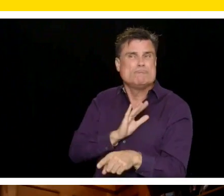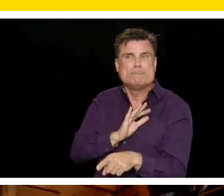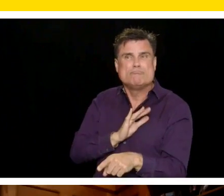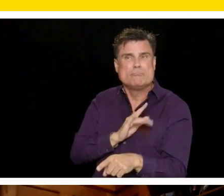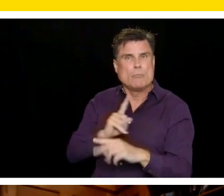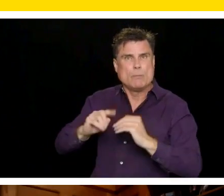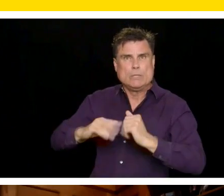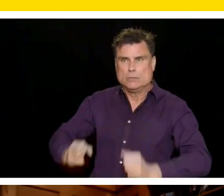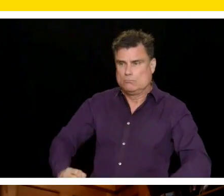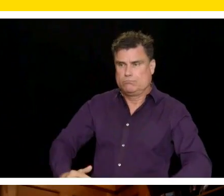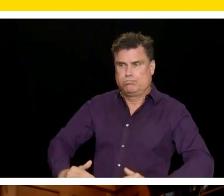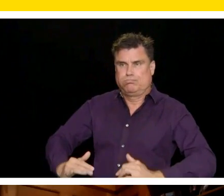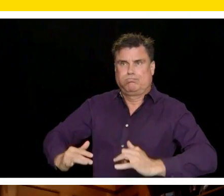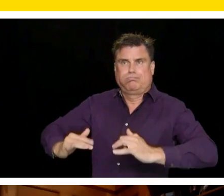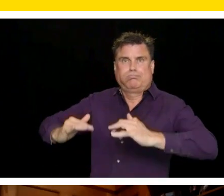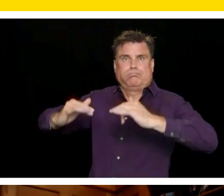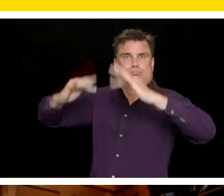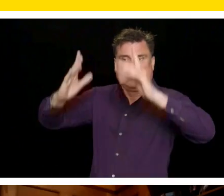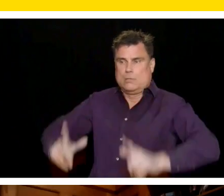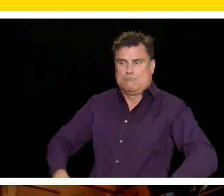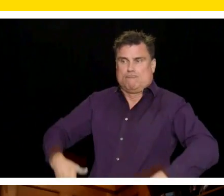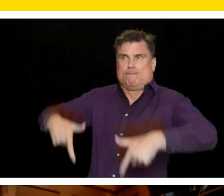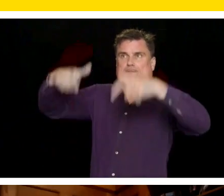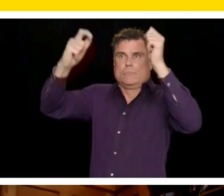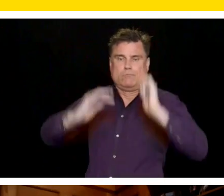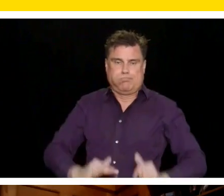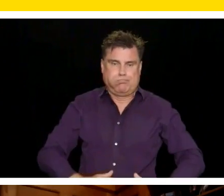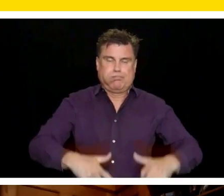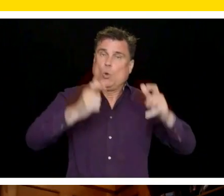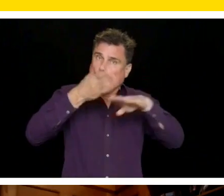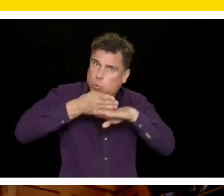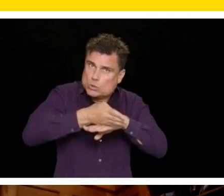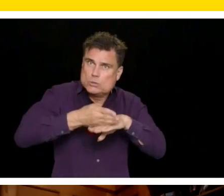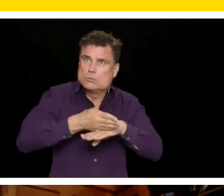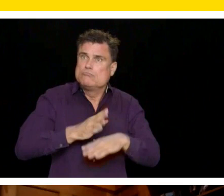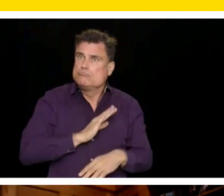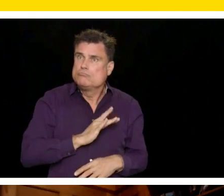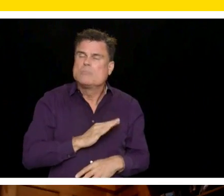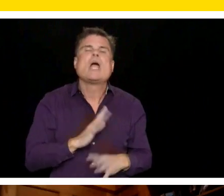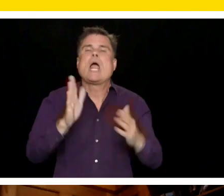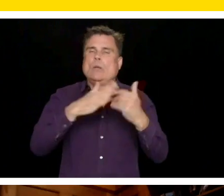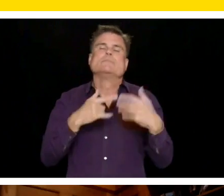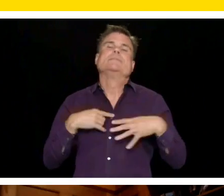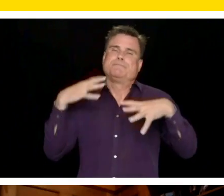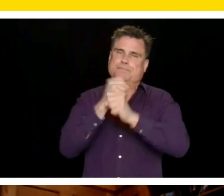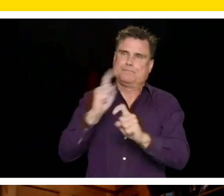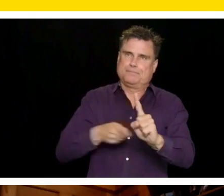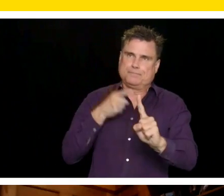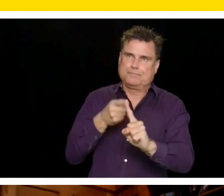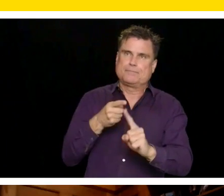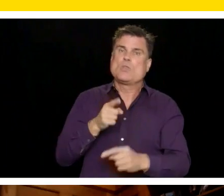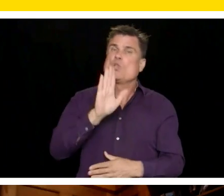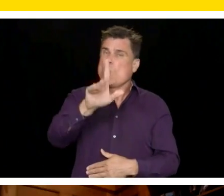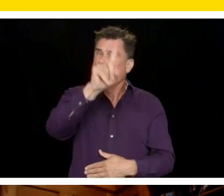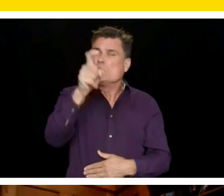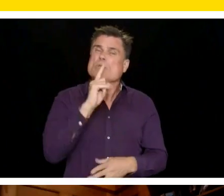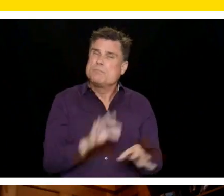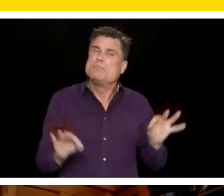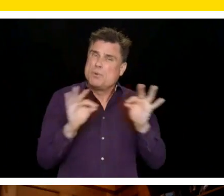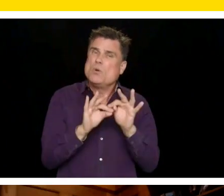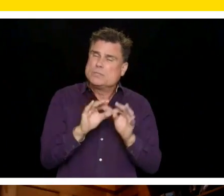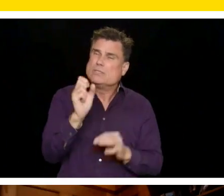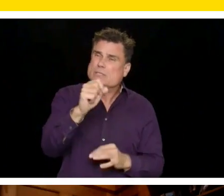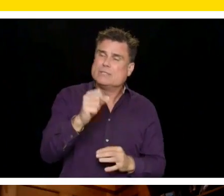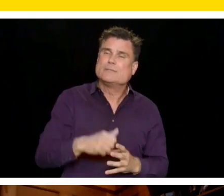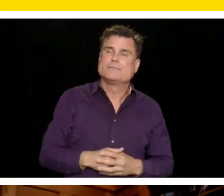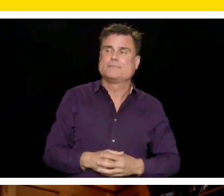thank the person for sending that question in. That's a really important question for a very important sector of our economy. Thank you, Minister.